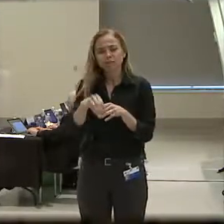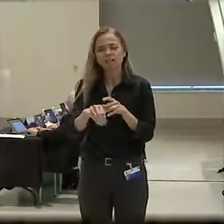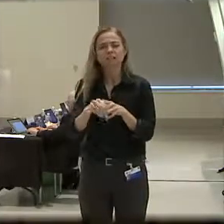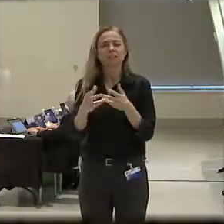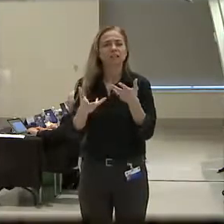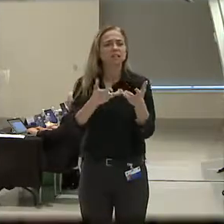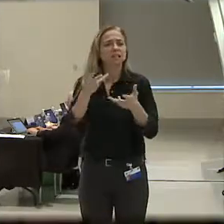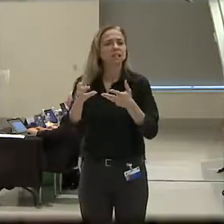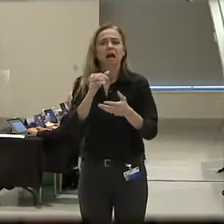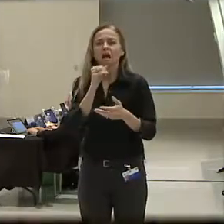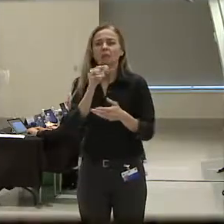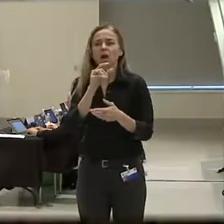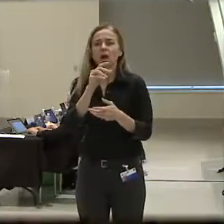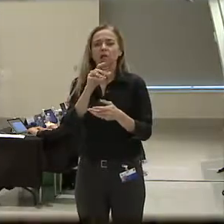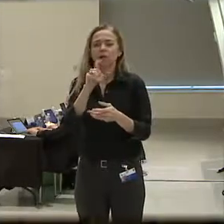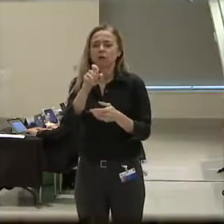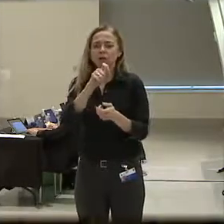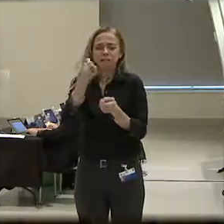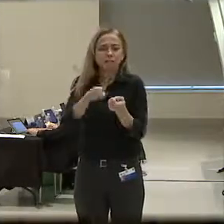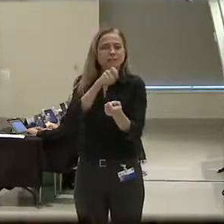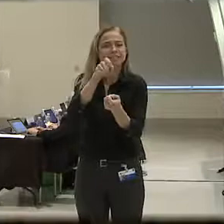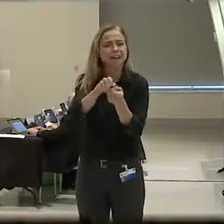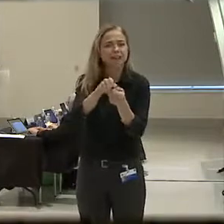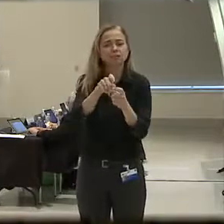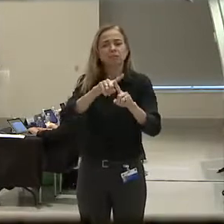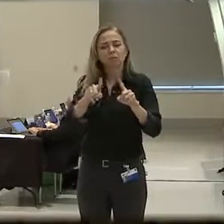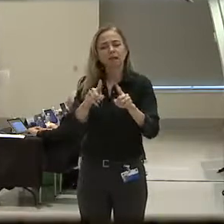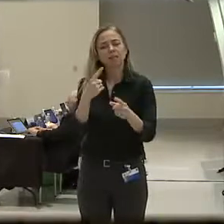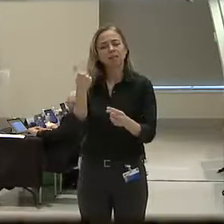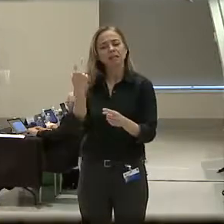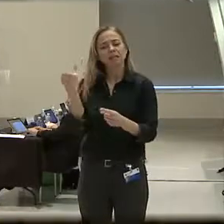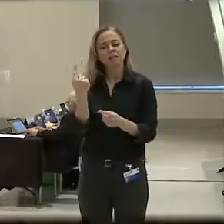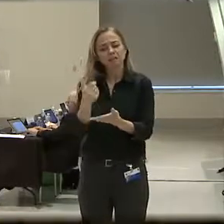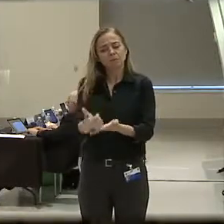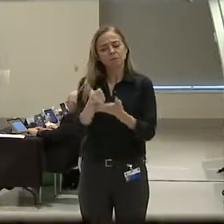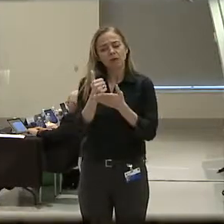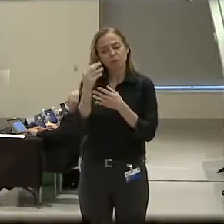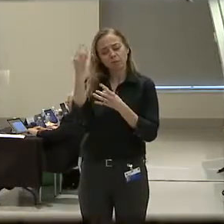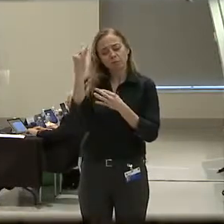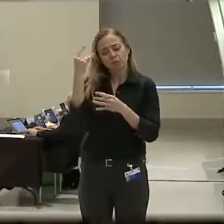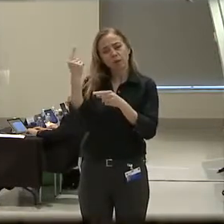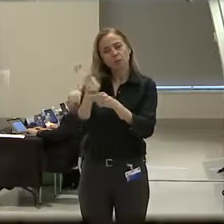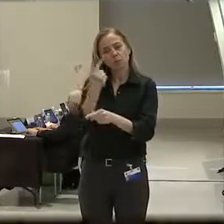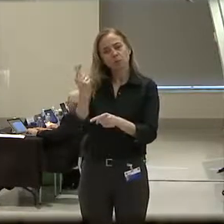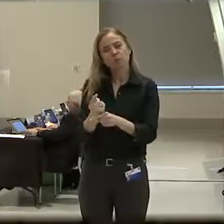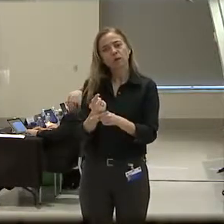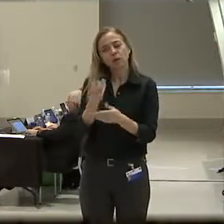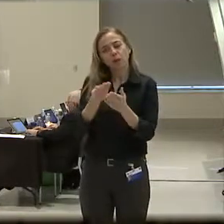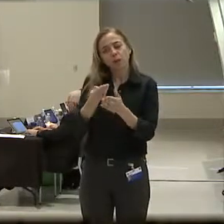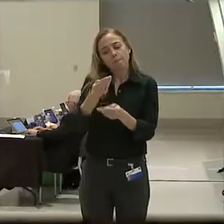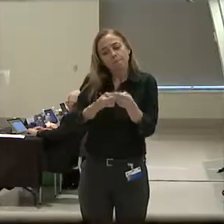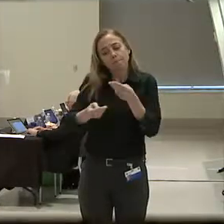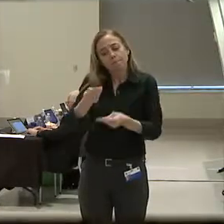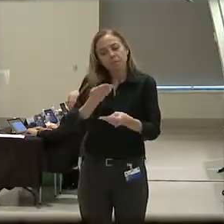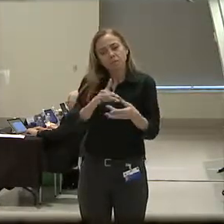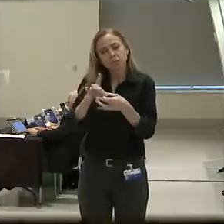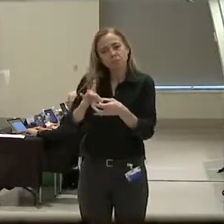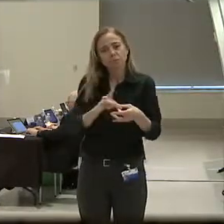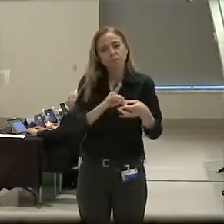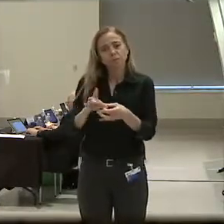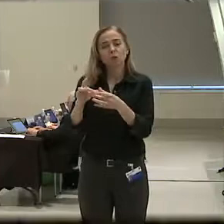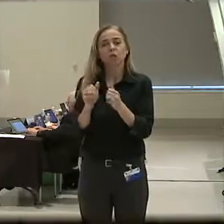I'm not looking for a precise form, but just something that would help me think about the appropriate budget relationship